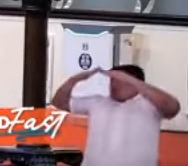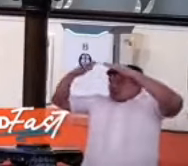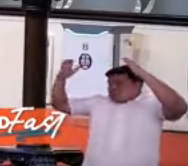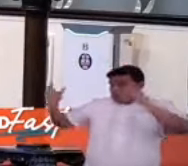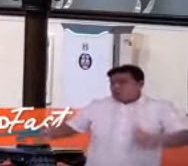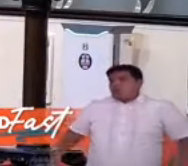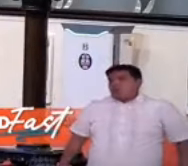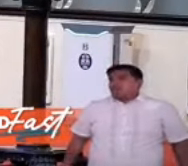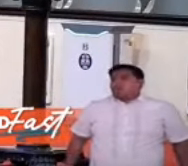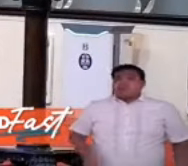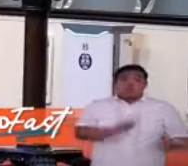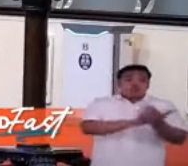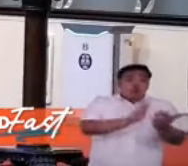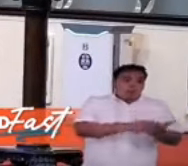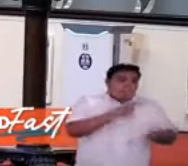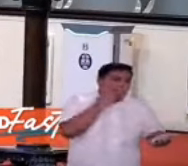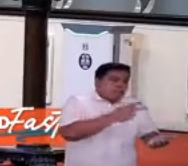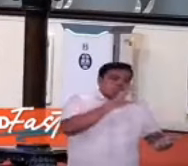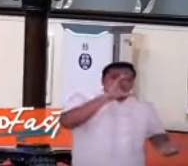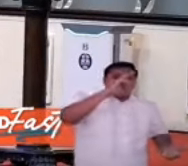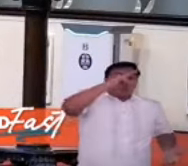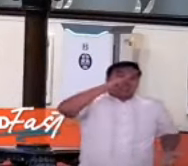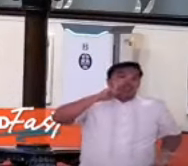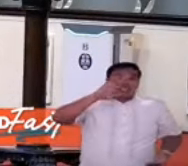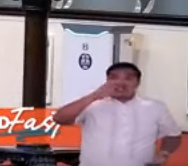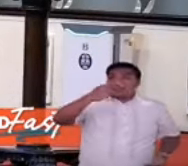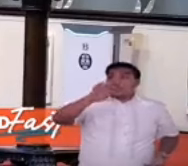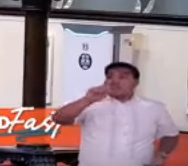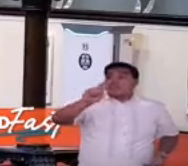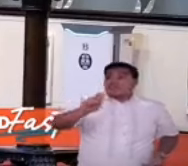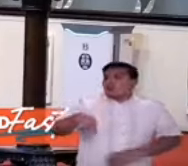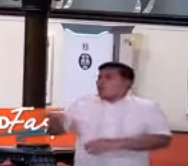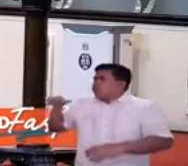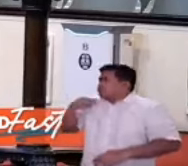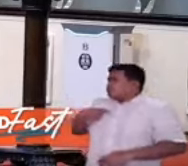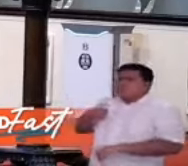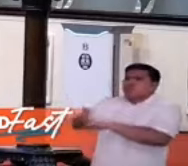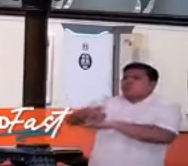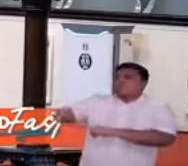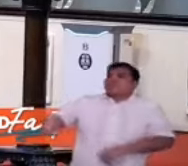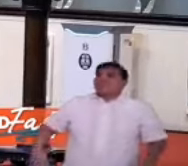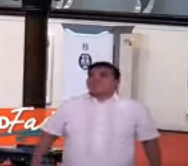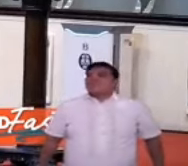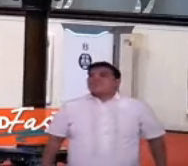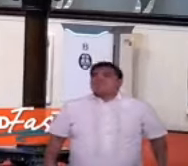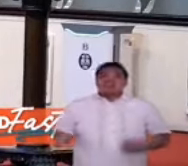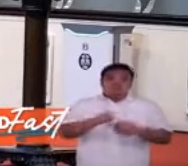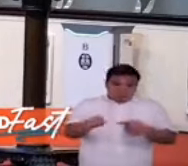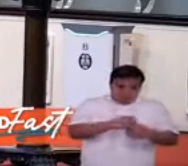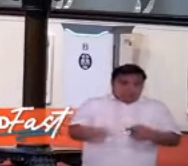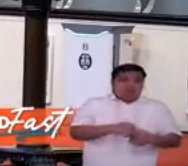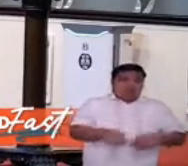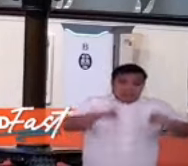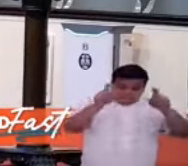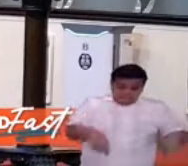In school, masakpan sa cheating, they blame others. Train your